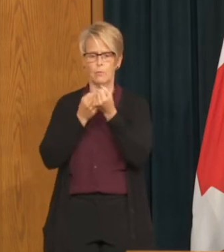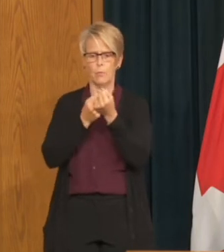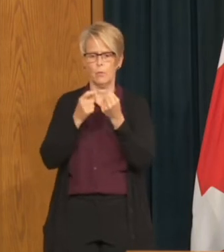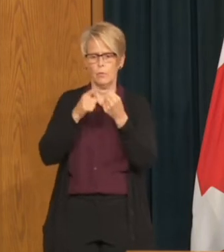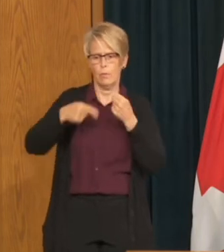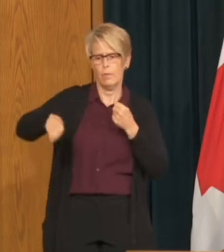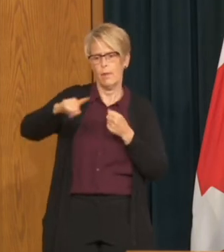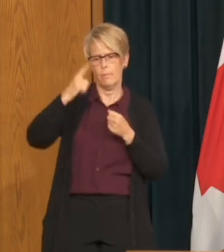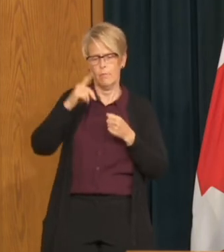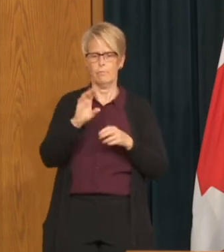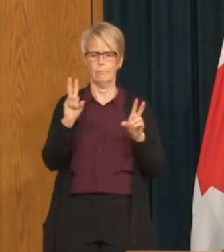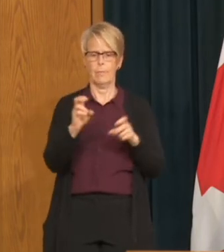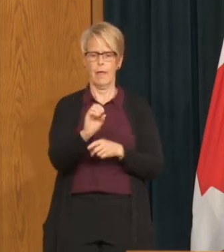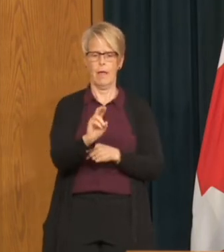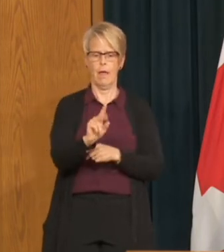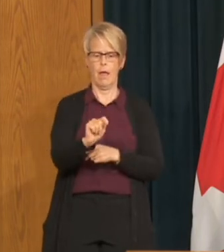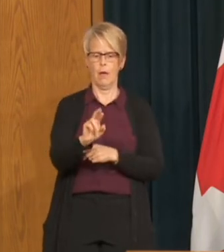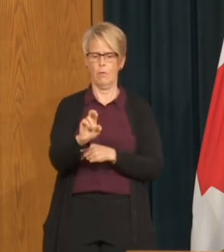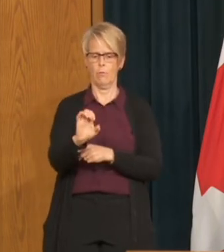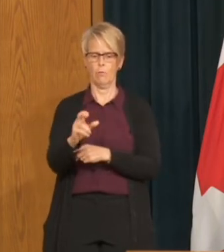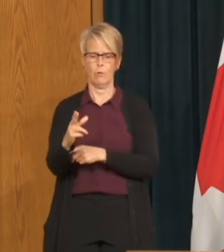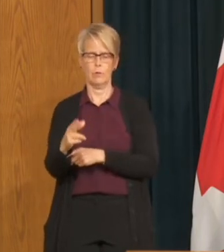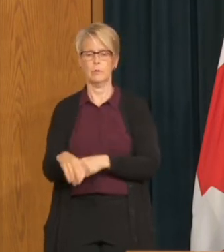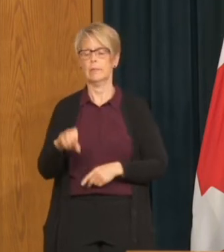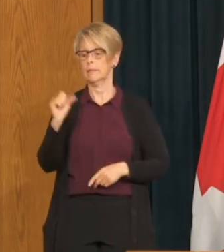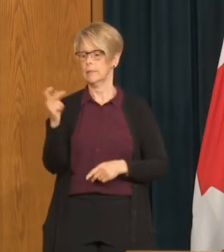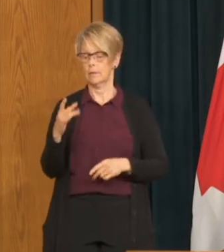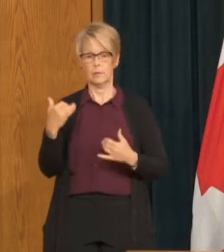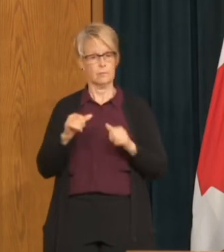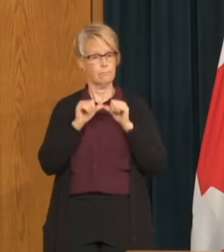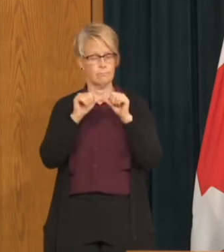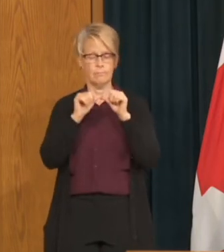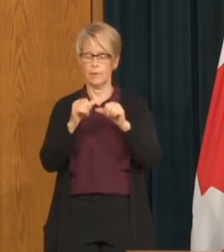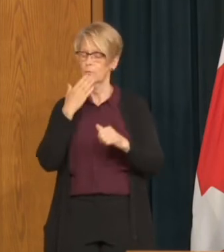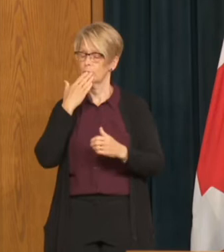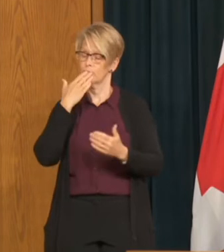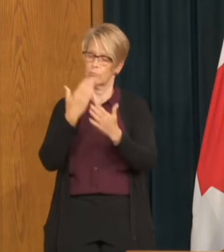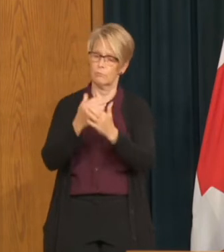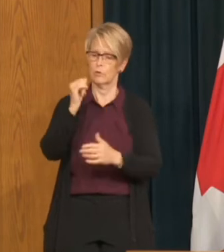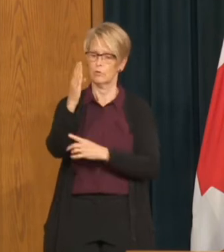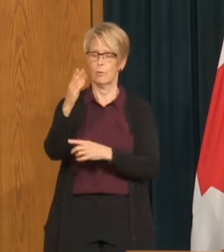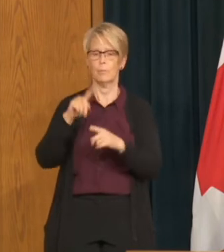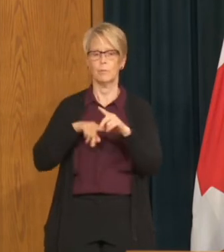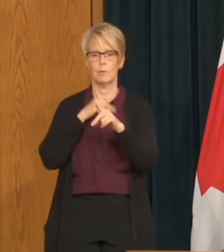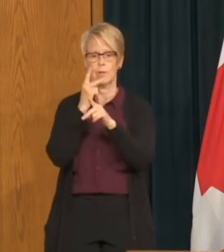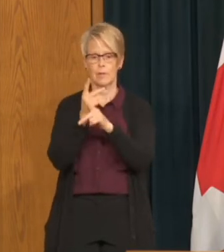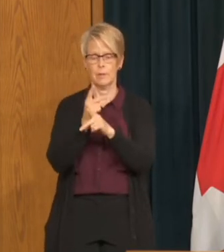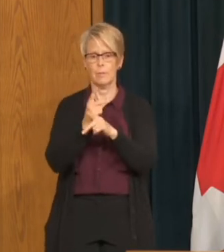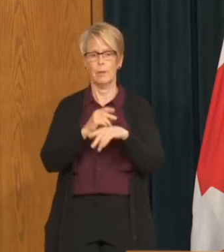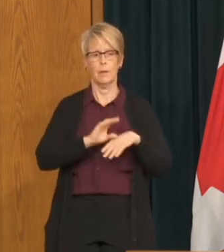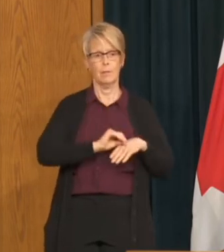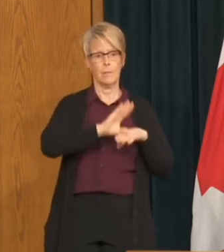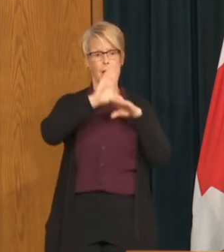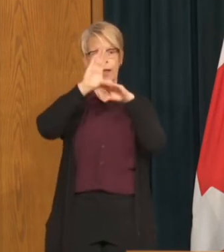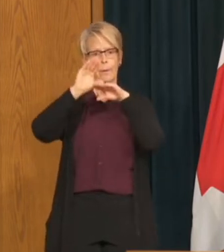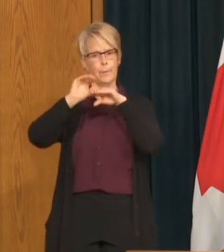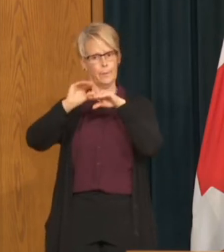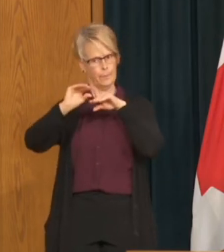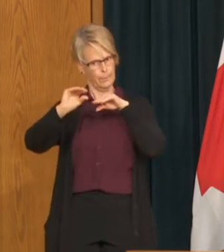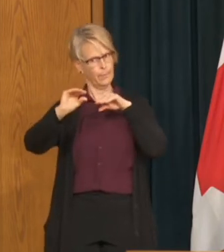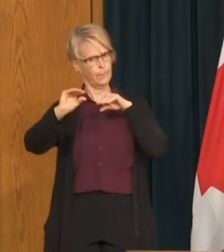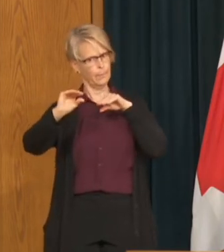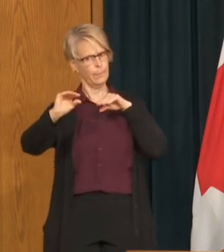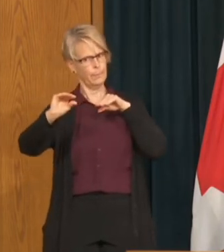basis. Saskatchewan continues to do a phenomenal job in keeping our curve flat and protecting one another